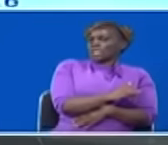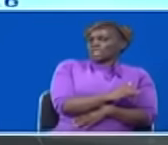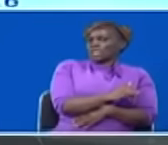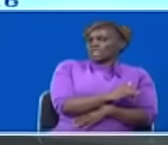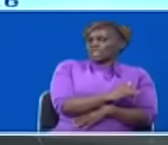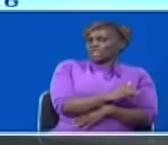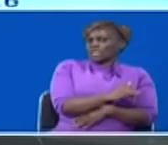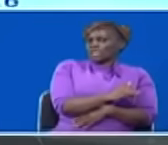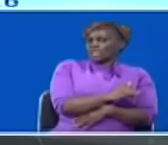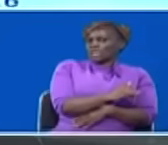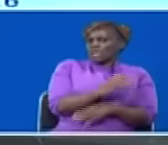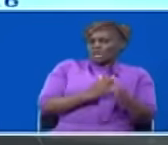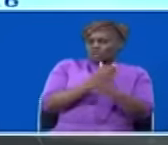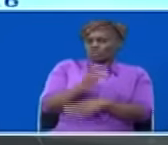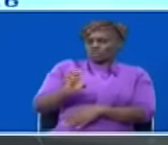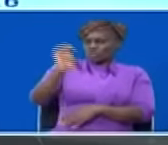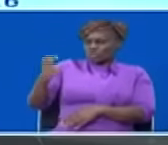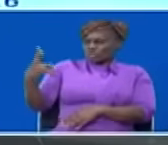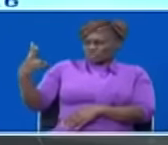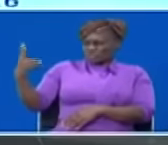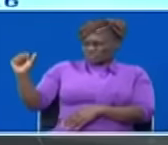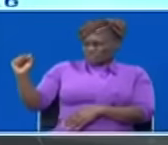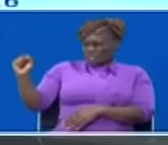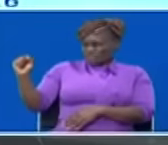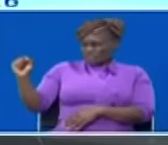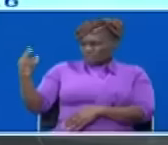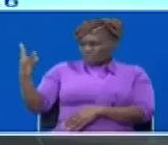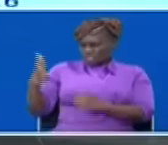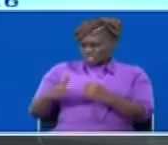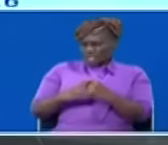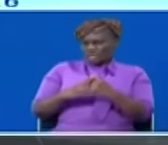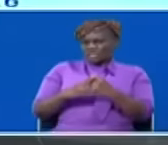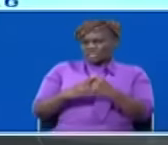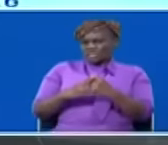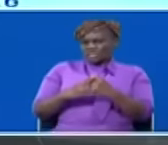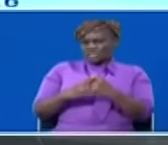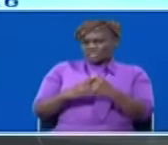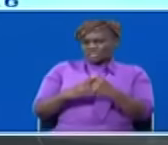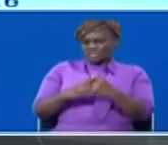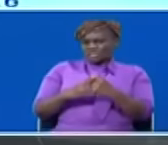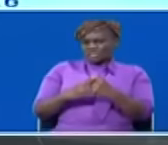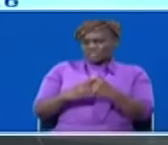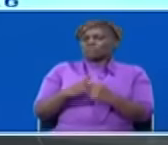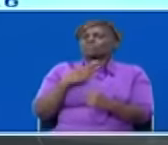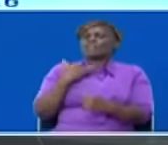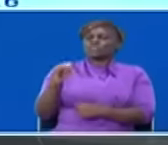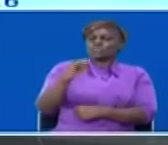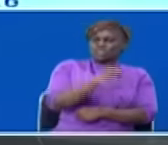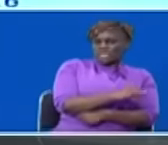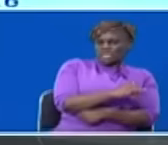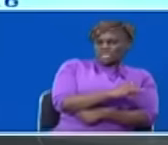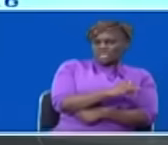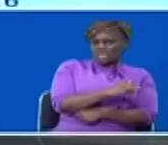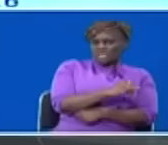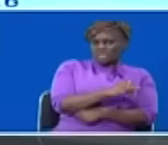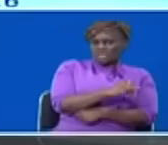work wherever across Europe. 25 to 49 years of age, 45% of them voted to remain in the EU. And